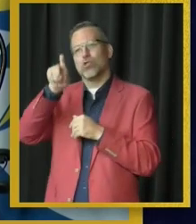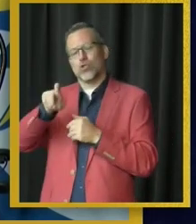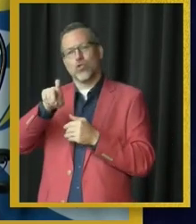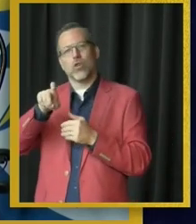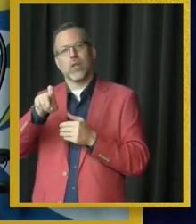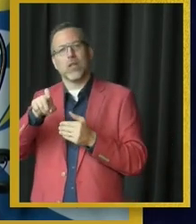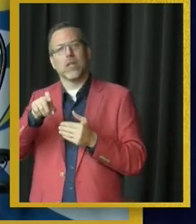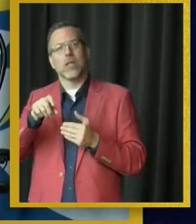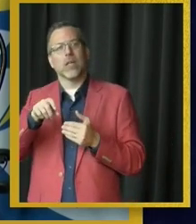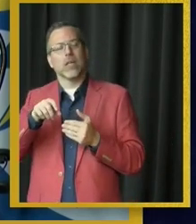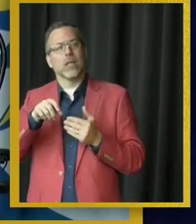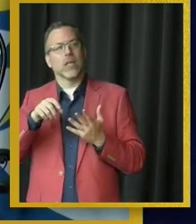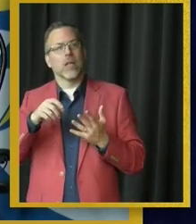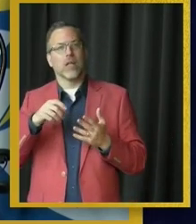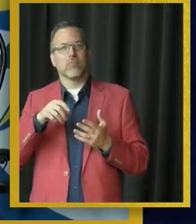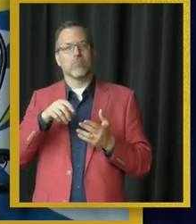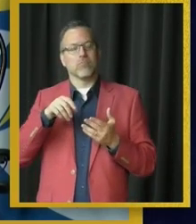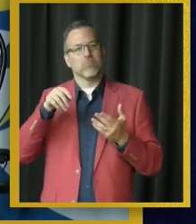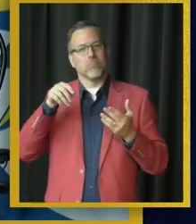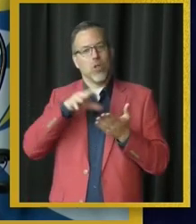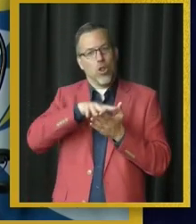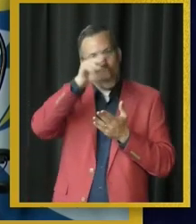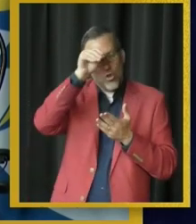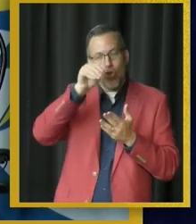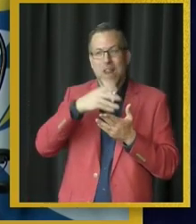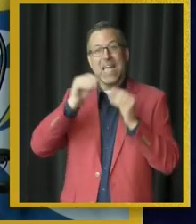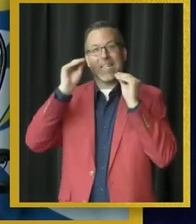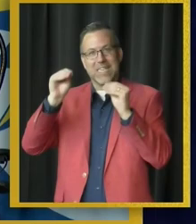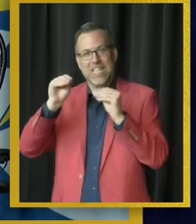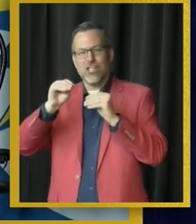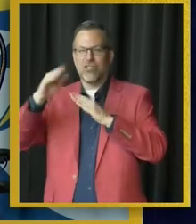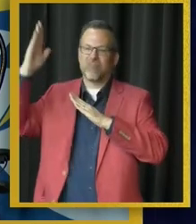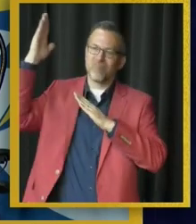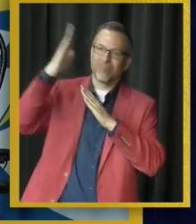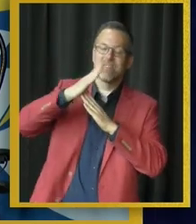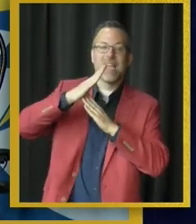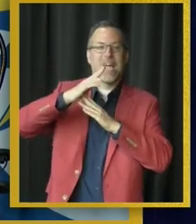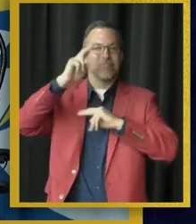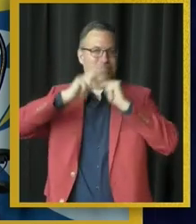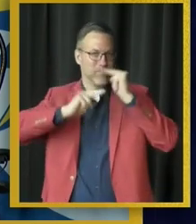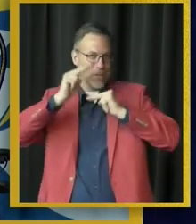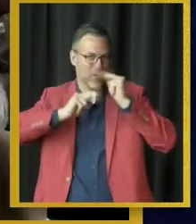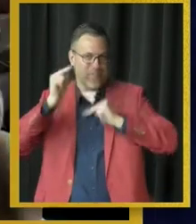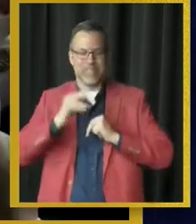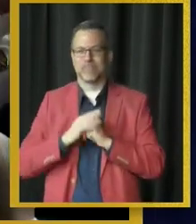in first-class facilities. And the council and I...